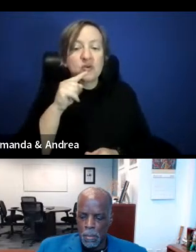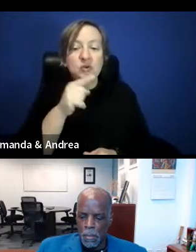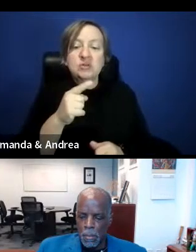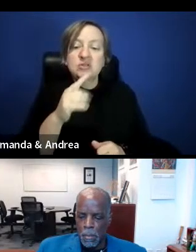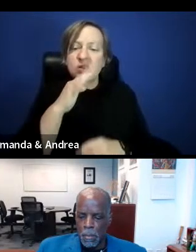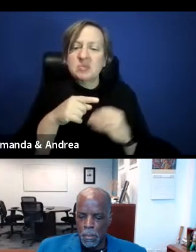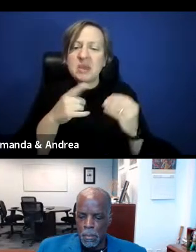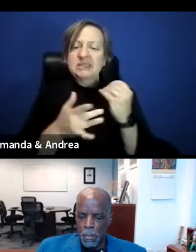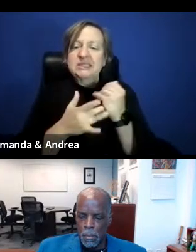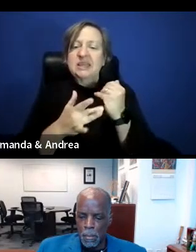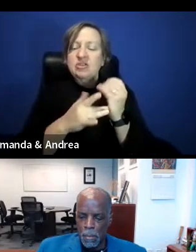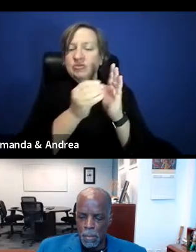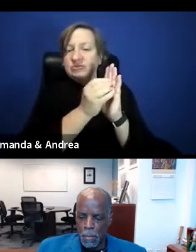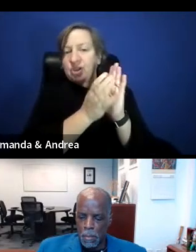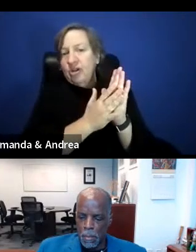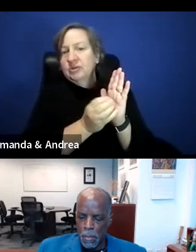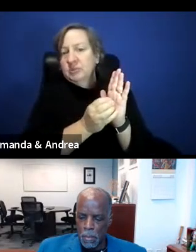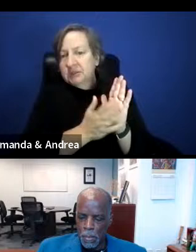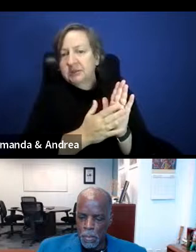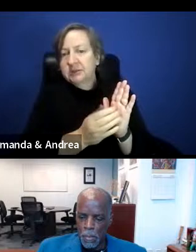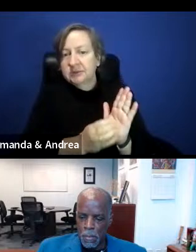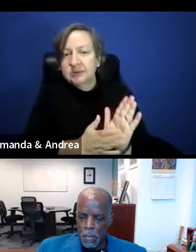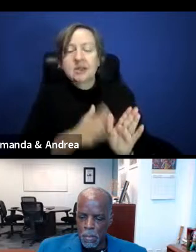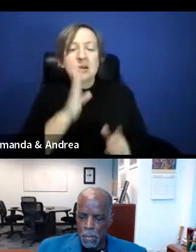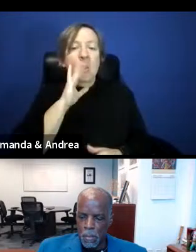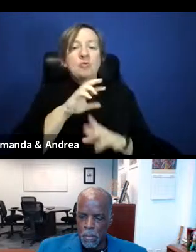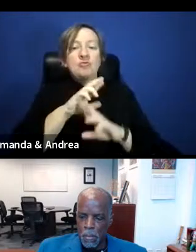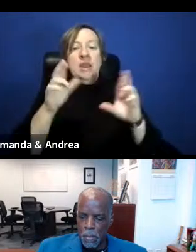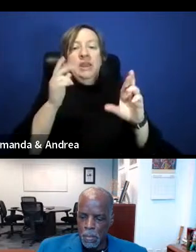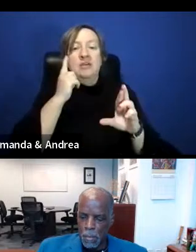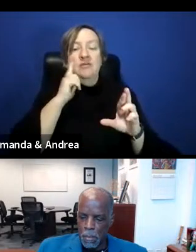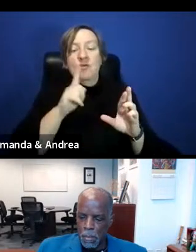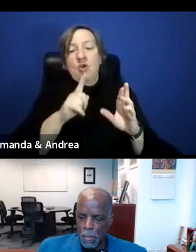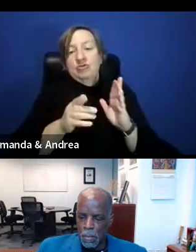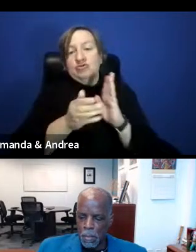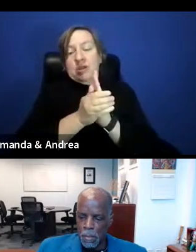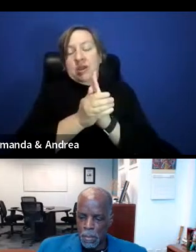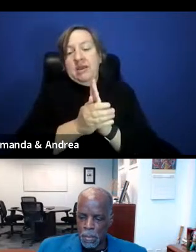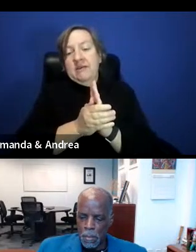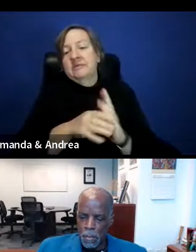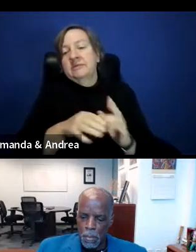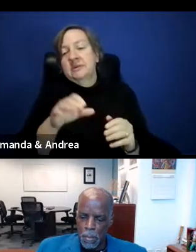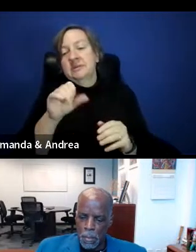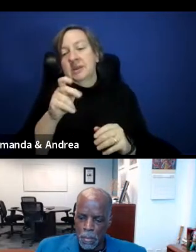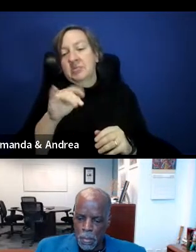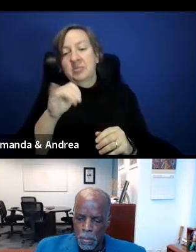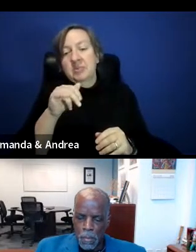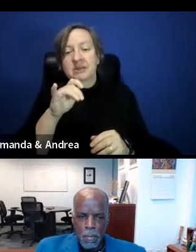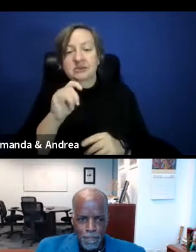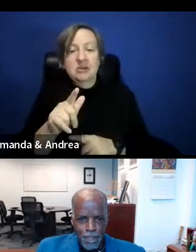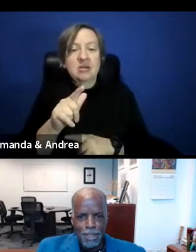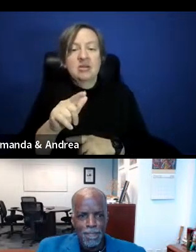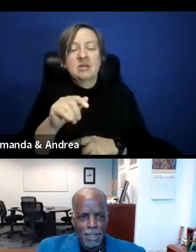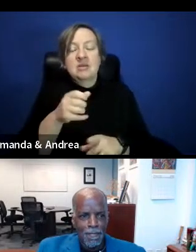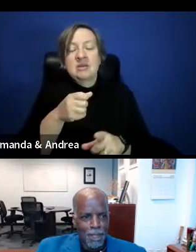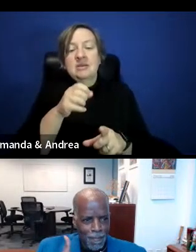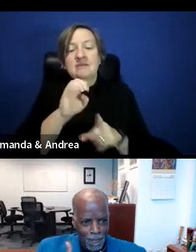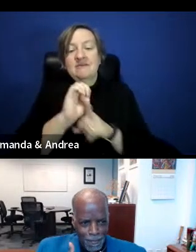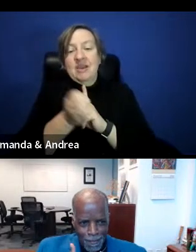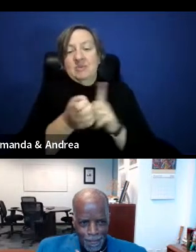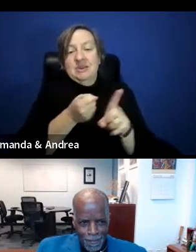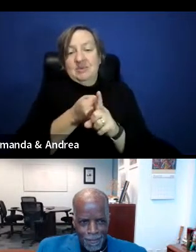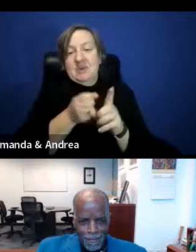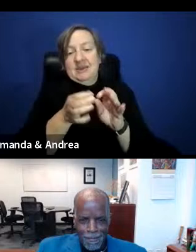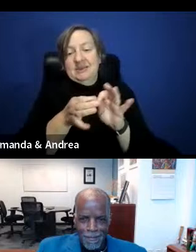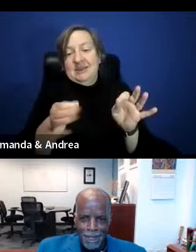documentation. As we all know, we're getting ready for the release of the draft supplemental environmental impact statement next Friday. Do you have